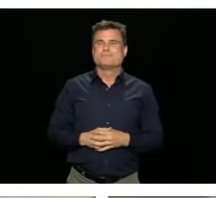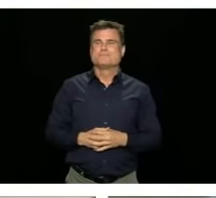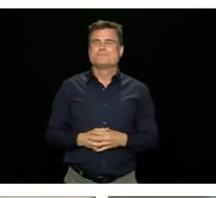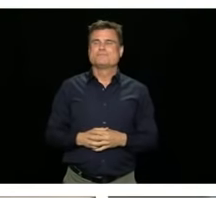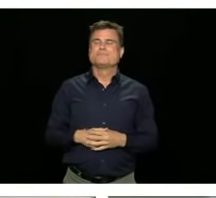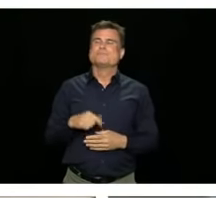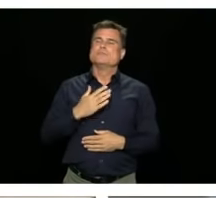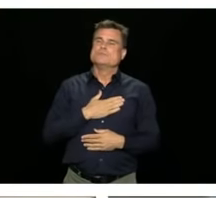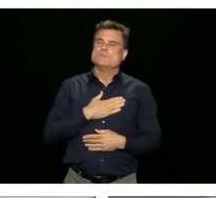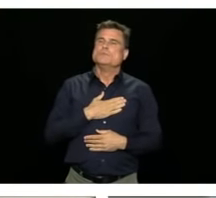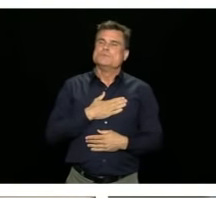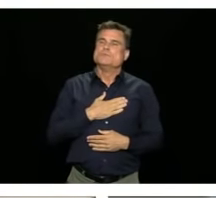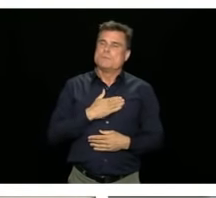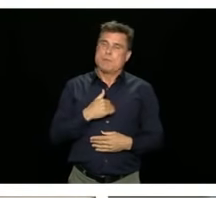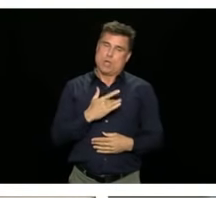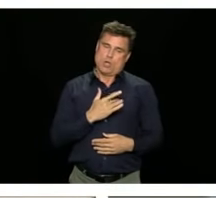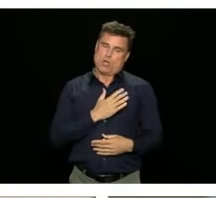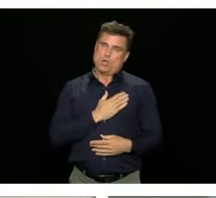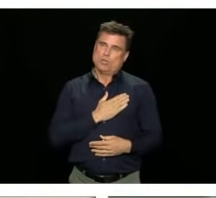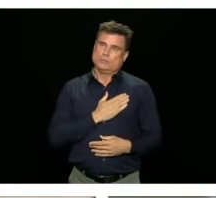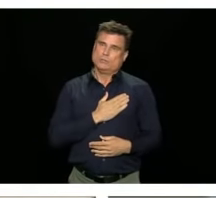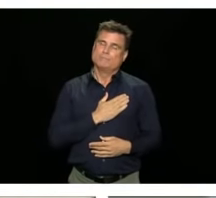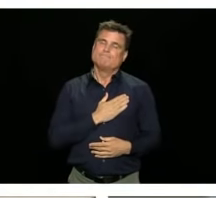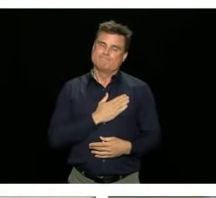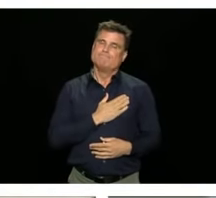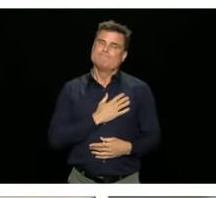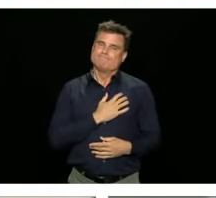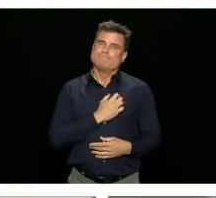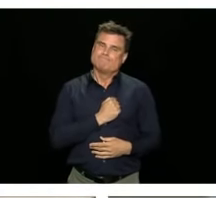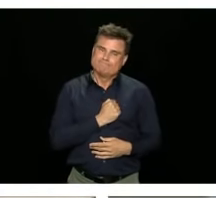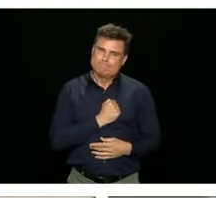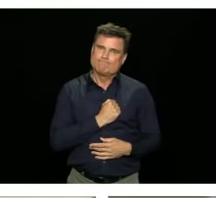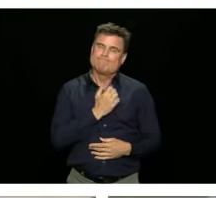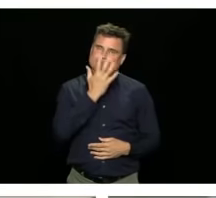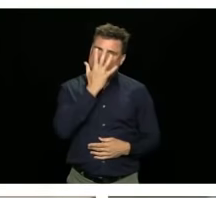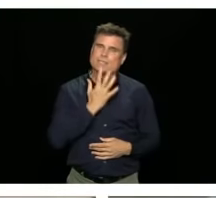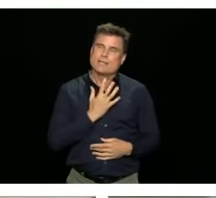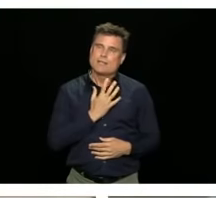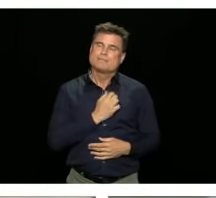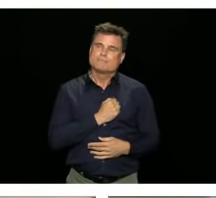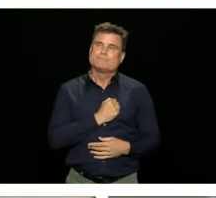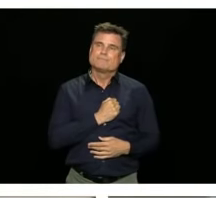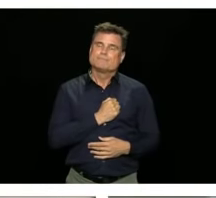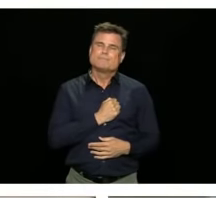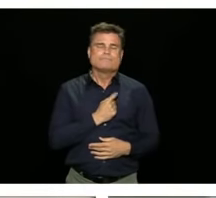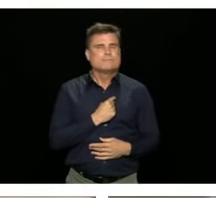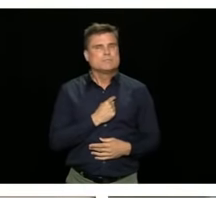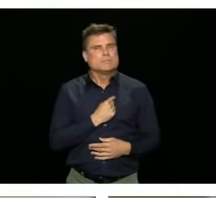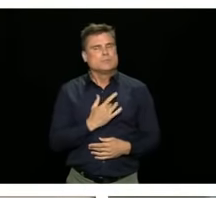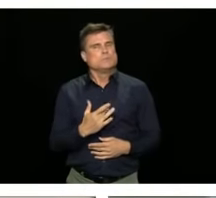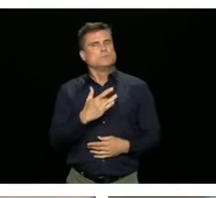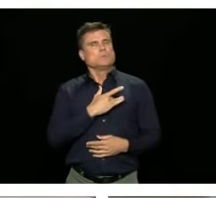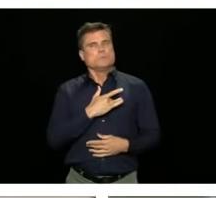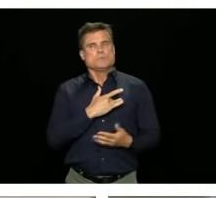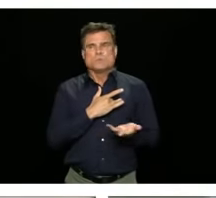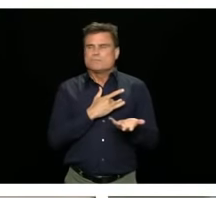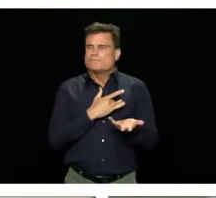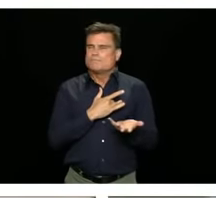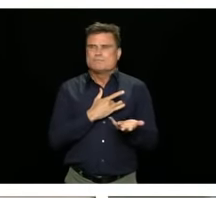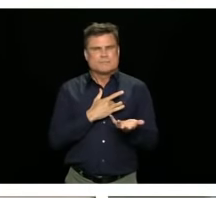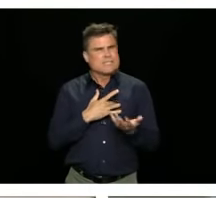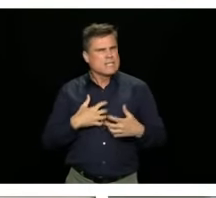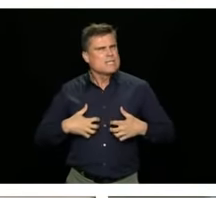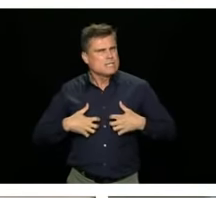here with sadness, disappointment, indignation. I think we should make space